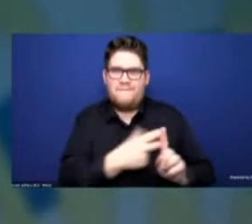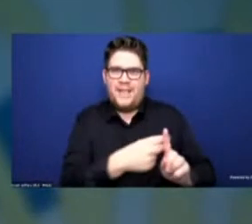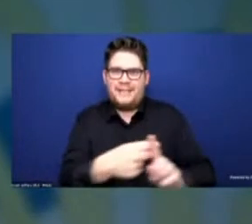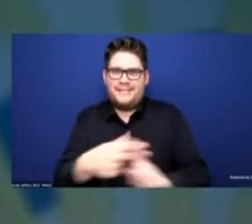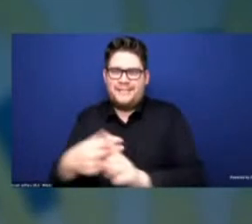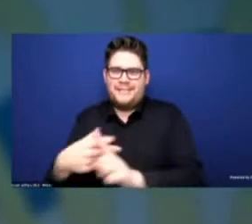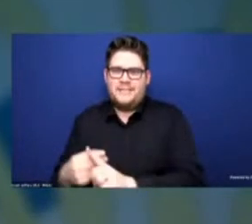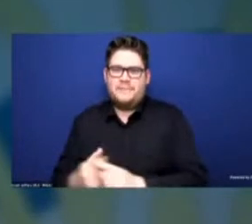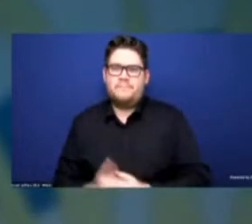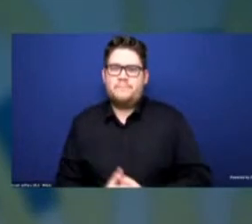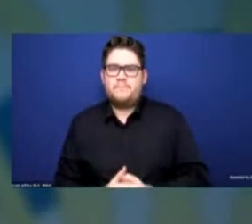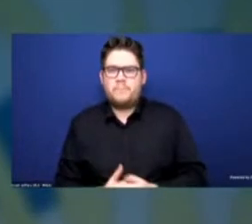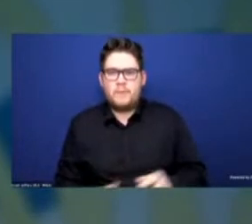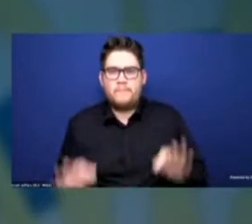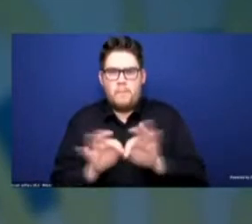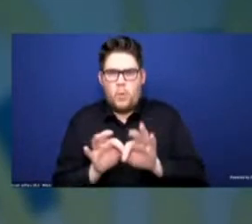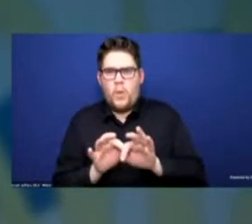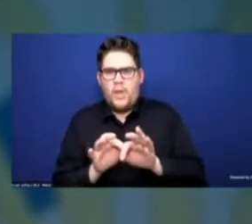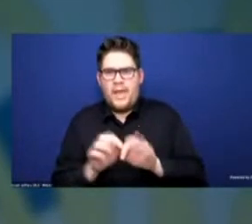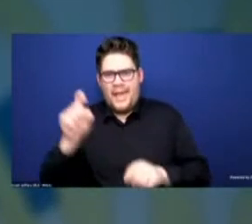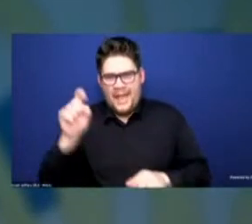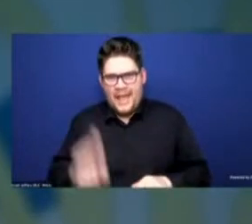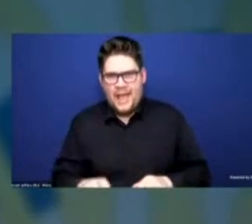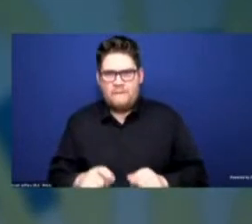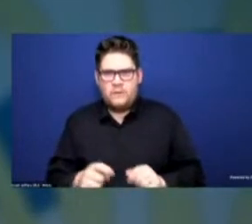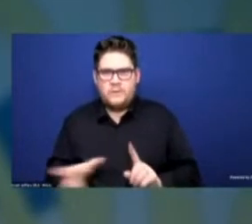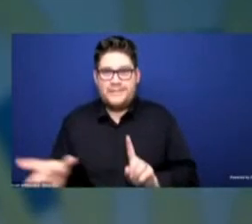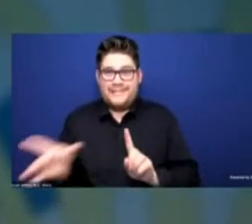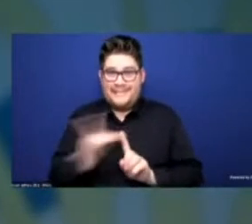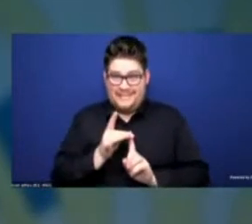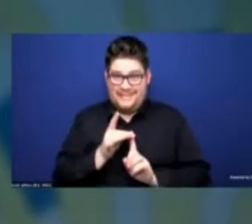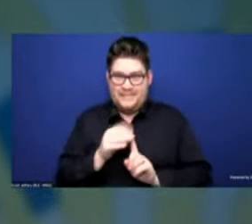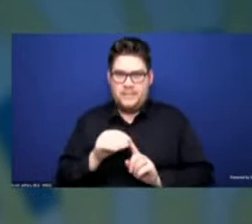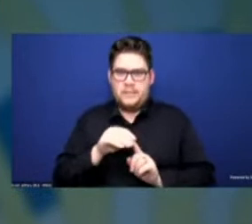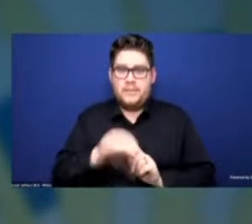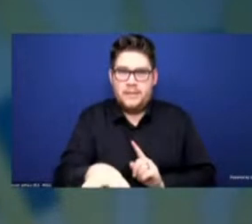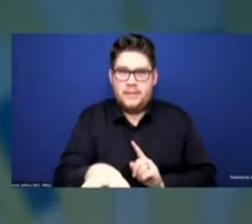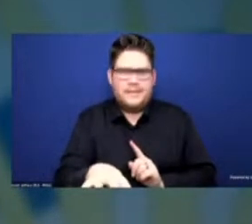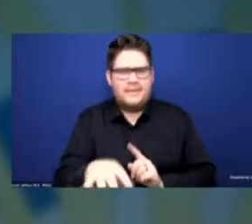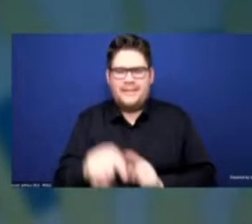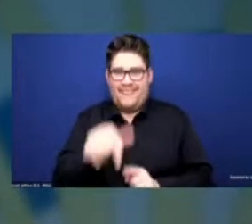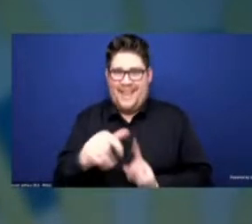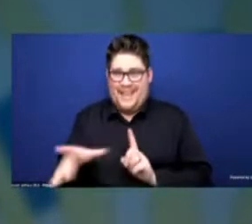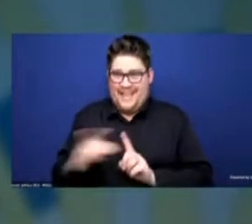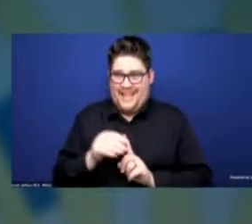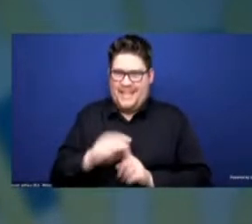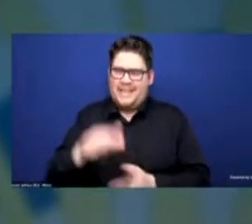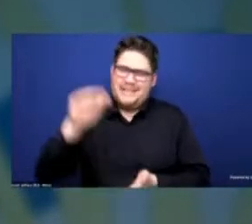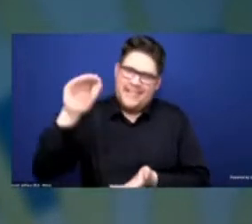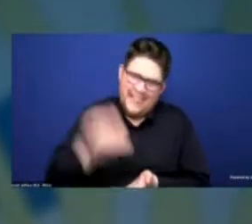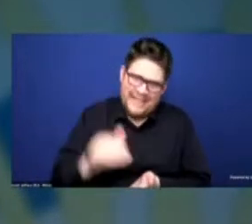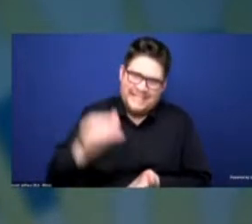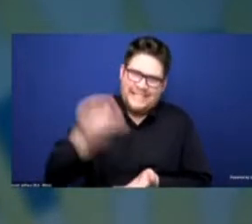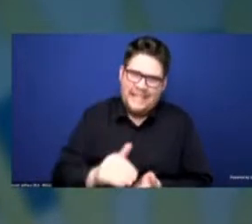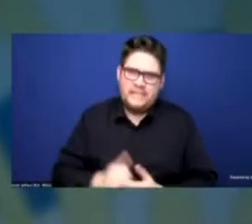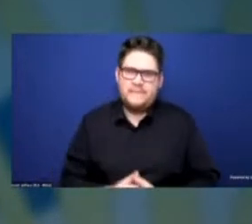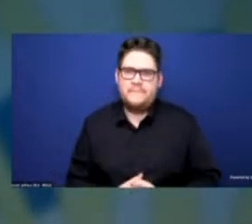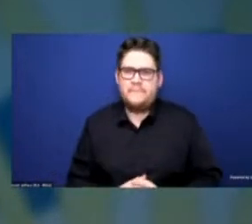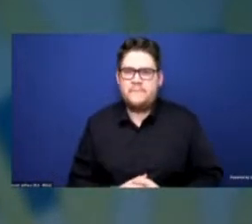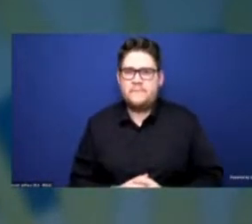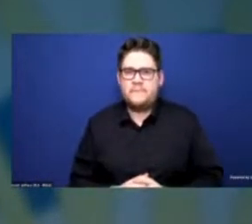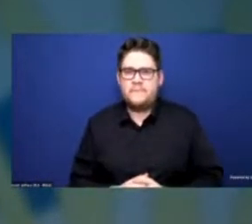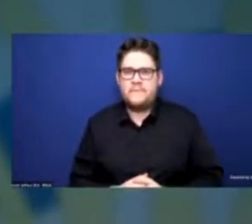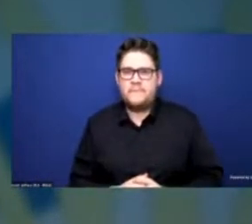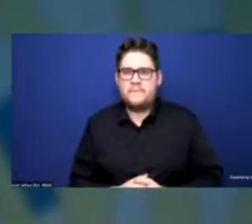transmission and illness in that age group continually. Again, this is an updating of the percentage of